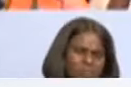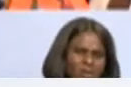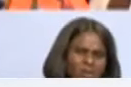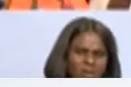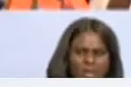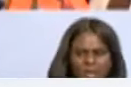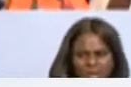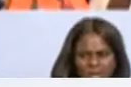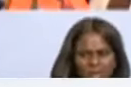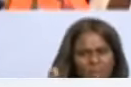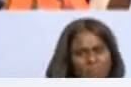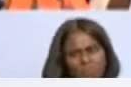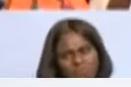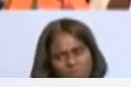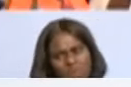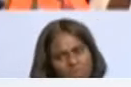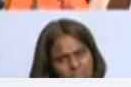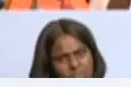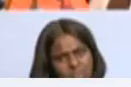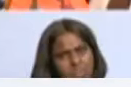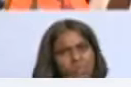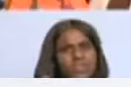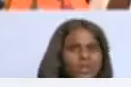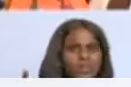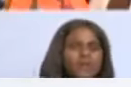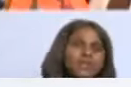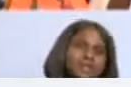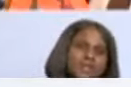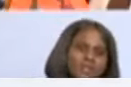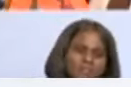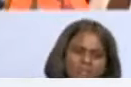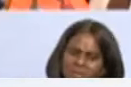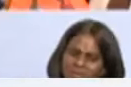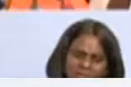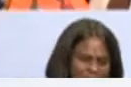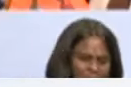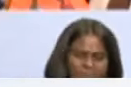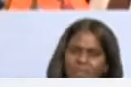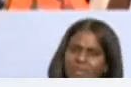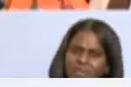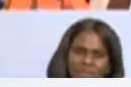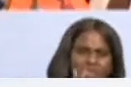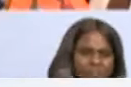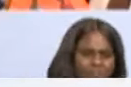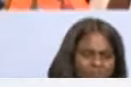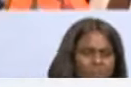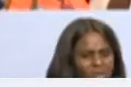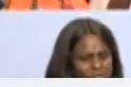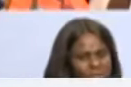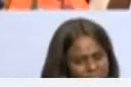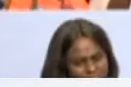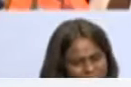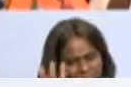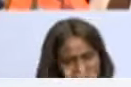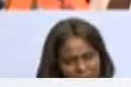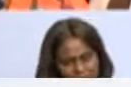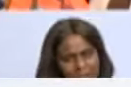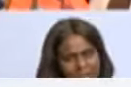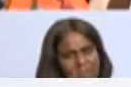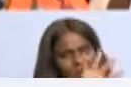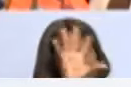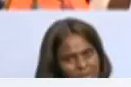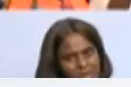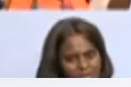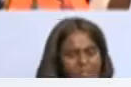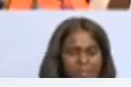short, someone will lift us within our country. If not, within our region, within our continent. We'll